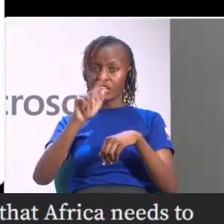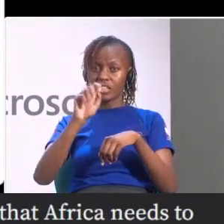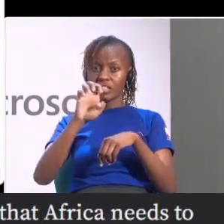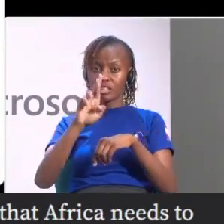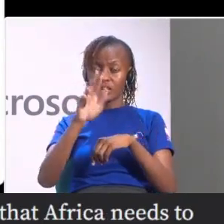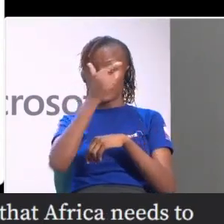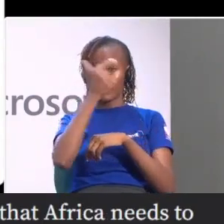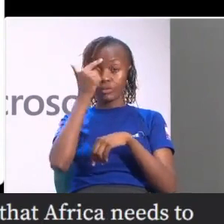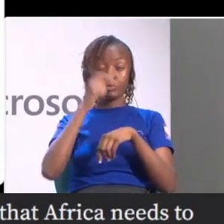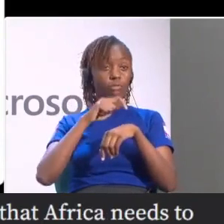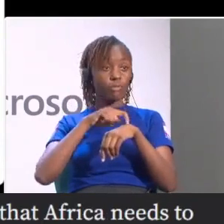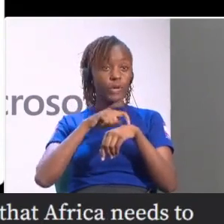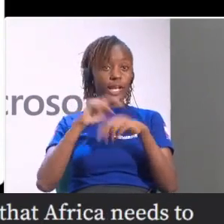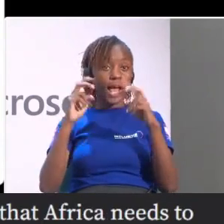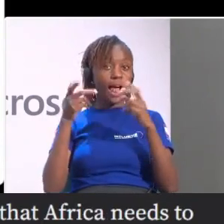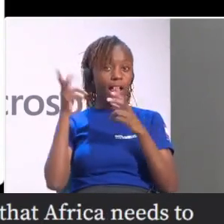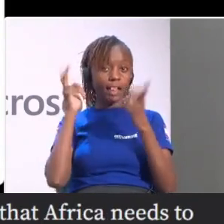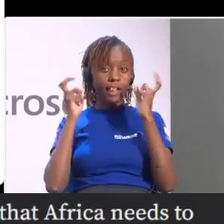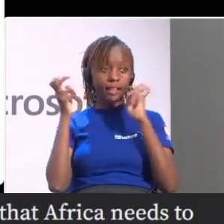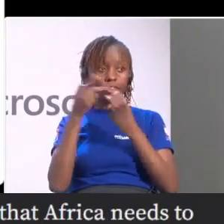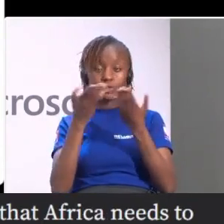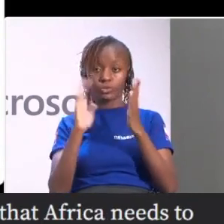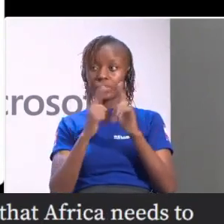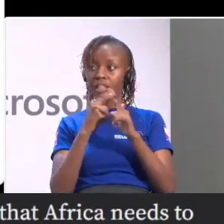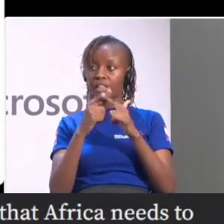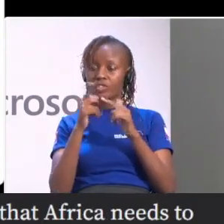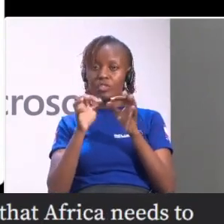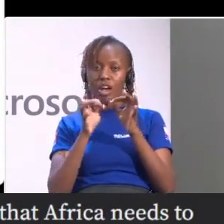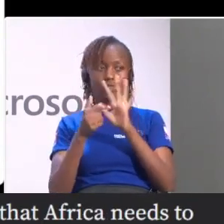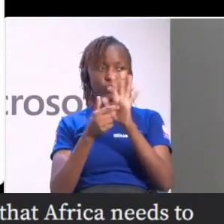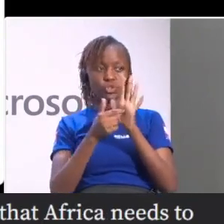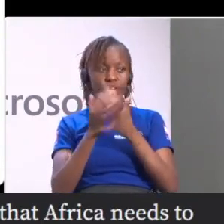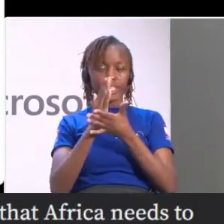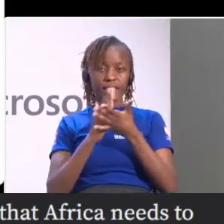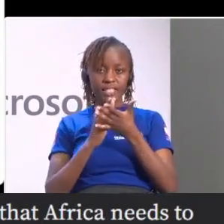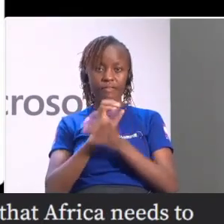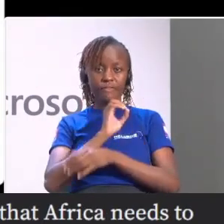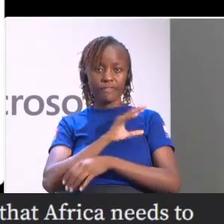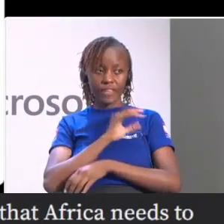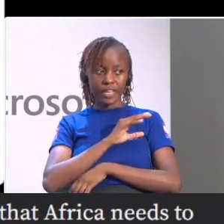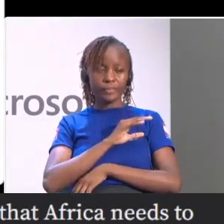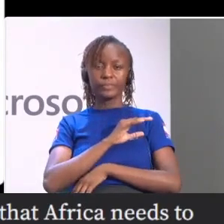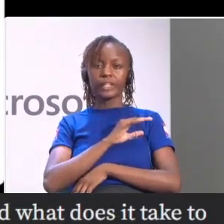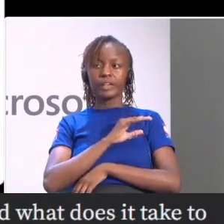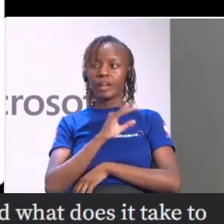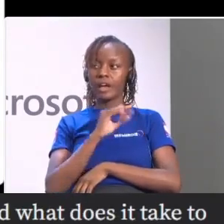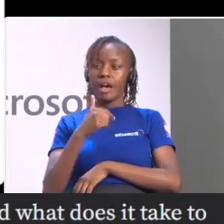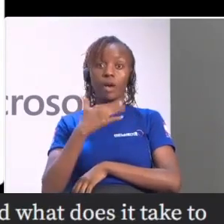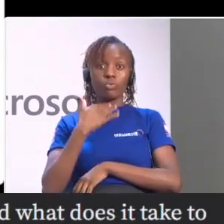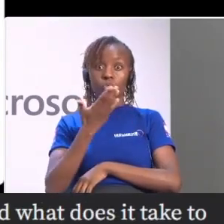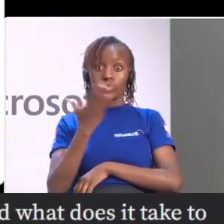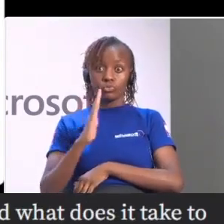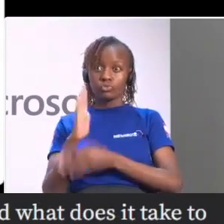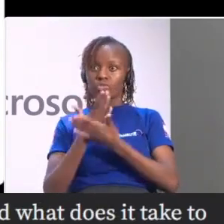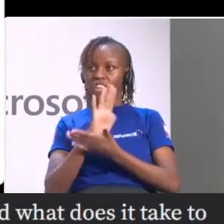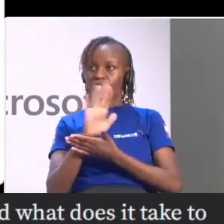to you, you kind of express some fear. And so I want you to share that